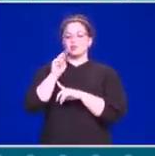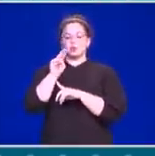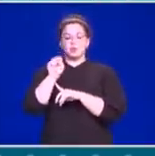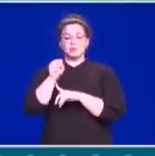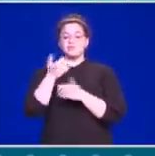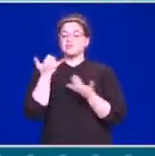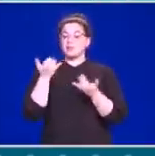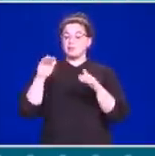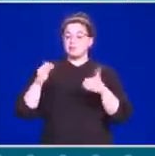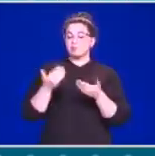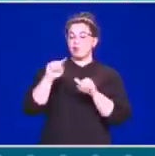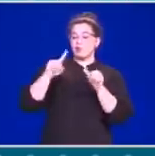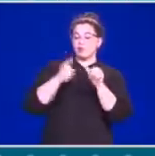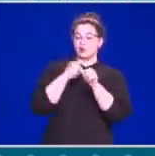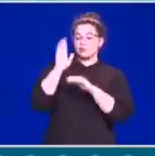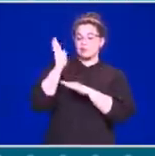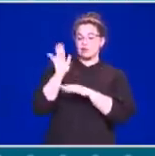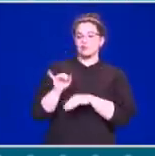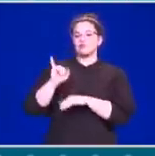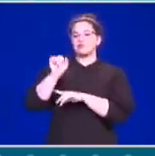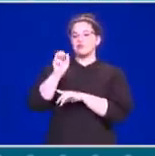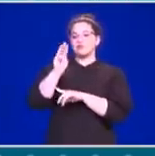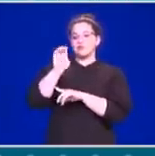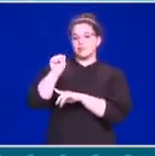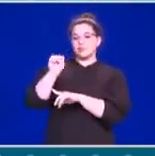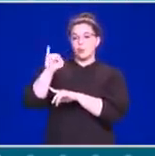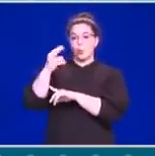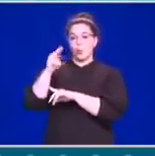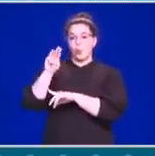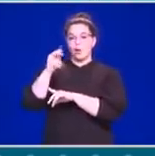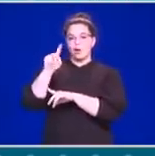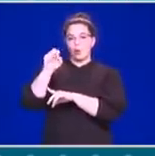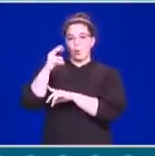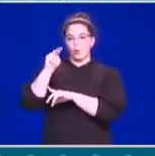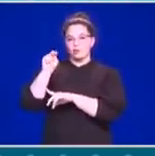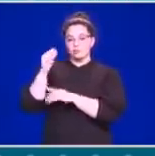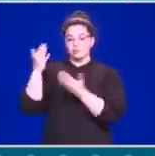first speaker, James Whitehorn. James?